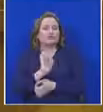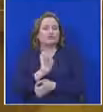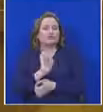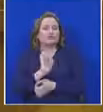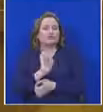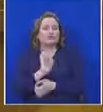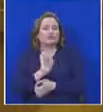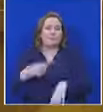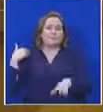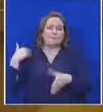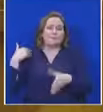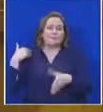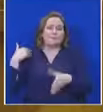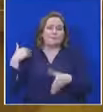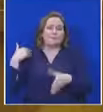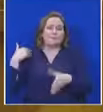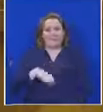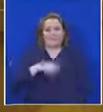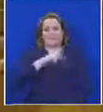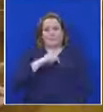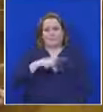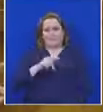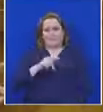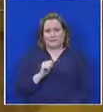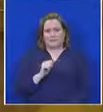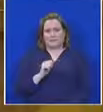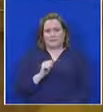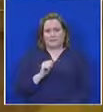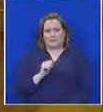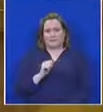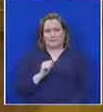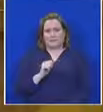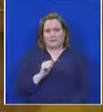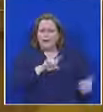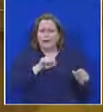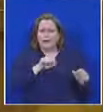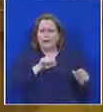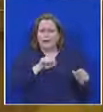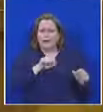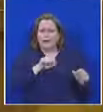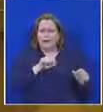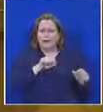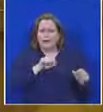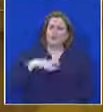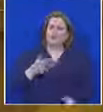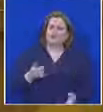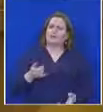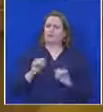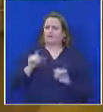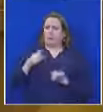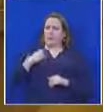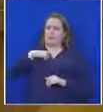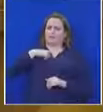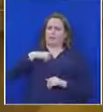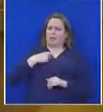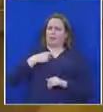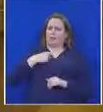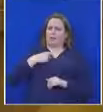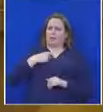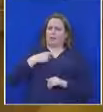public protector. And then you come here to argue that we say that we're inviting her on a personal capacity. We are saying that she must come and